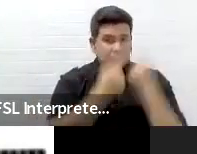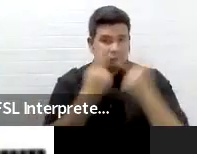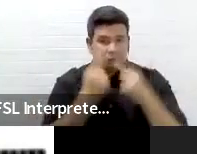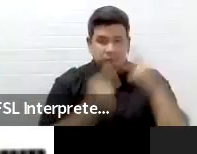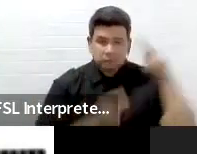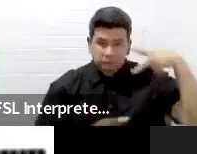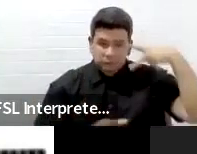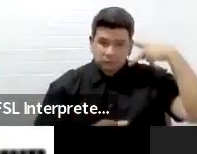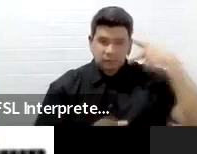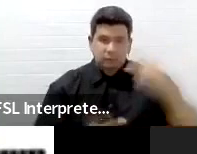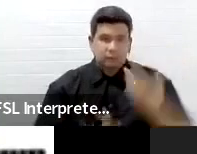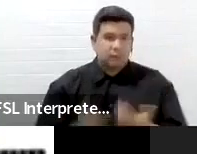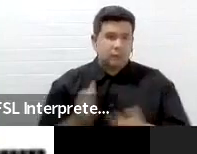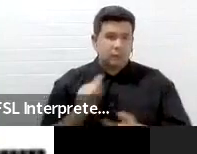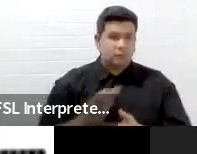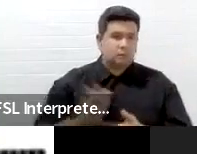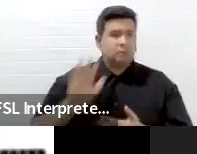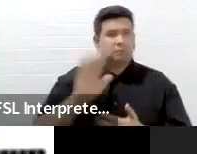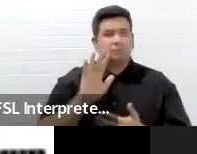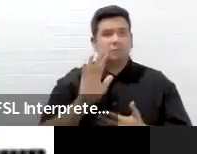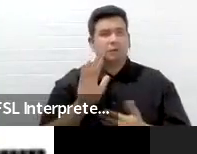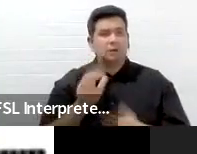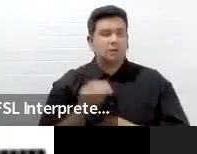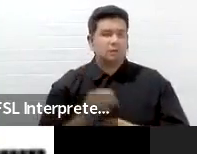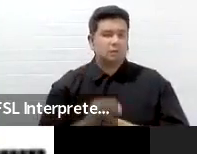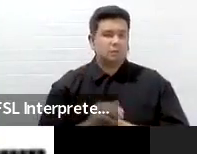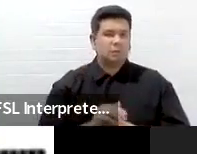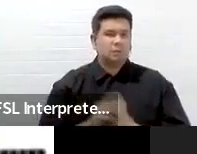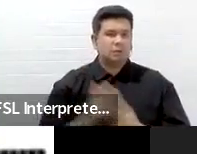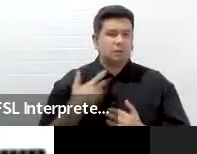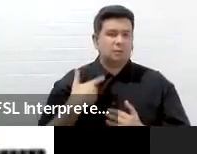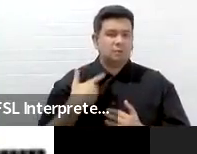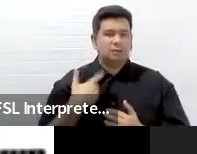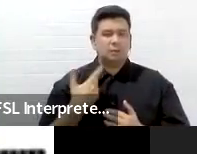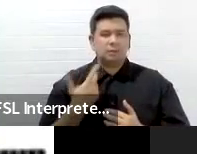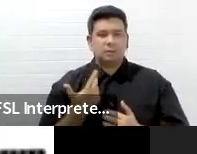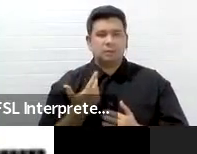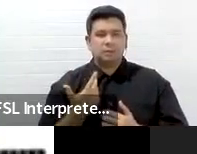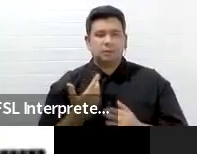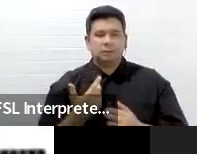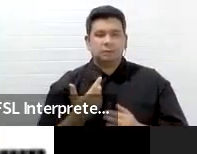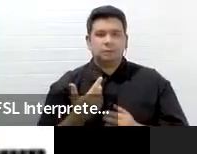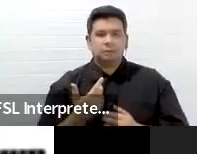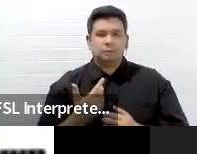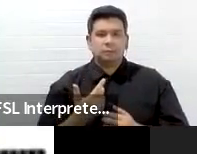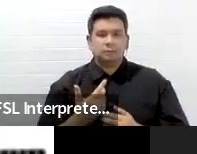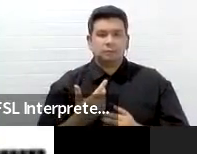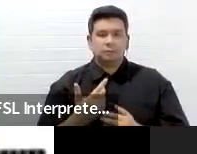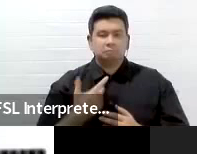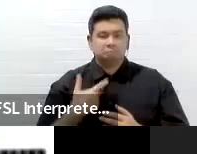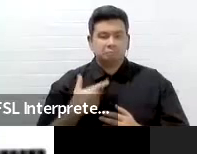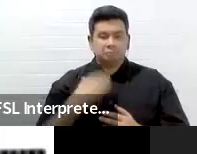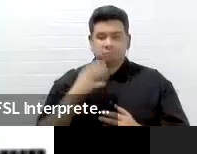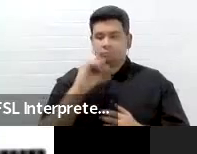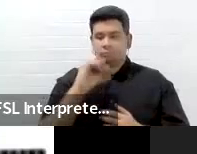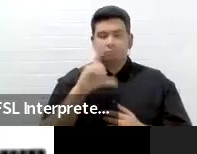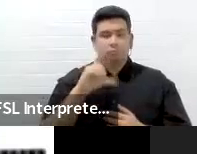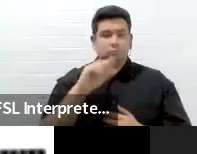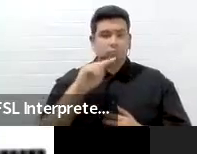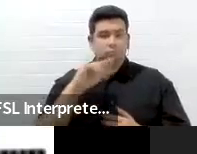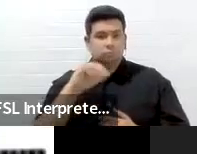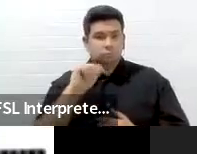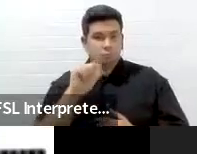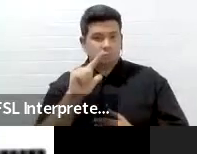Asia, Africa, and the Pacific, when the colonial masters were holding the fray, and most of the